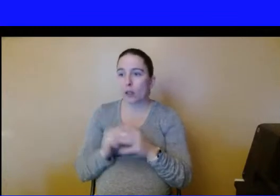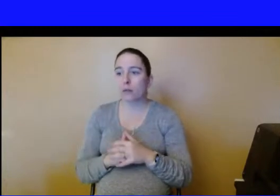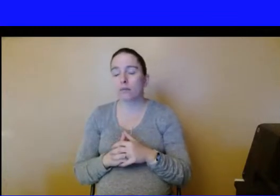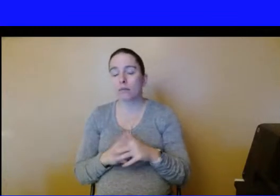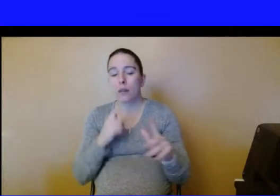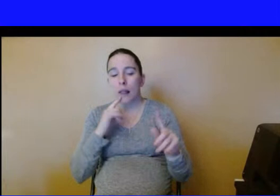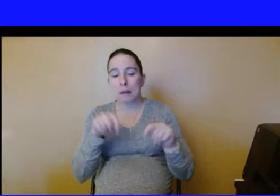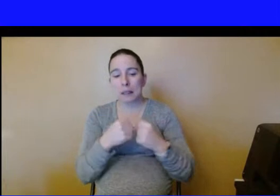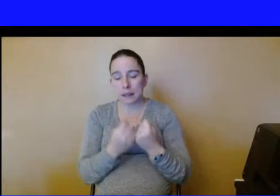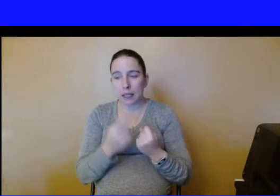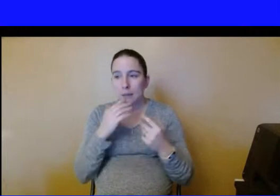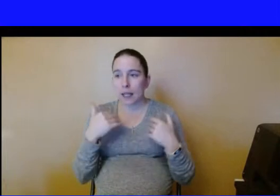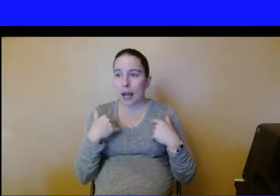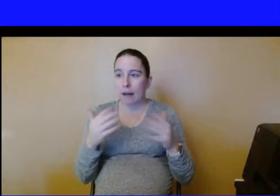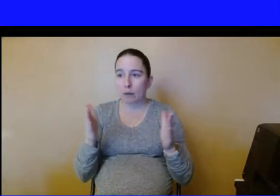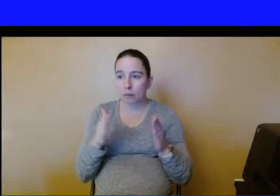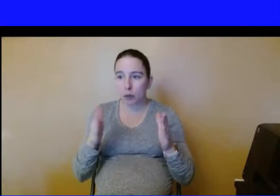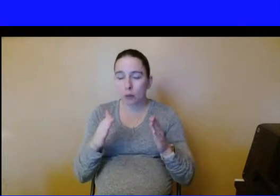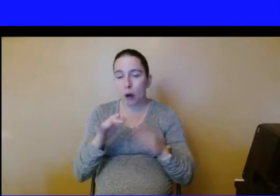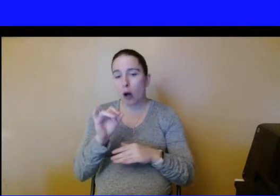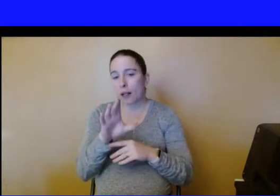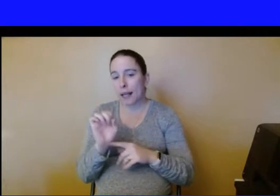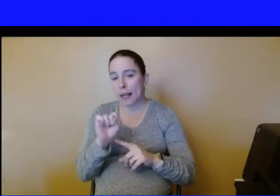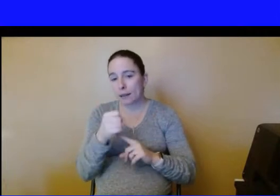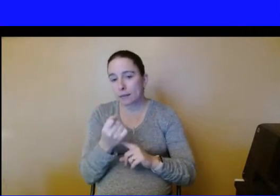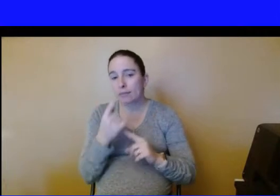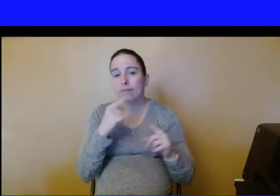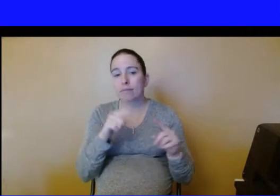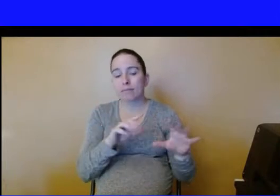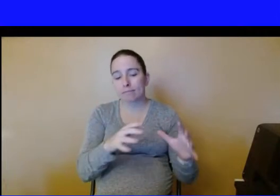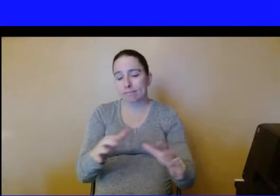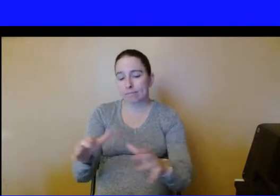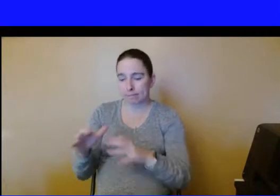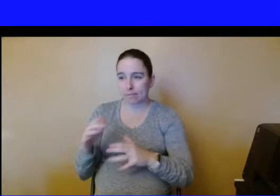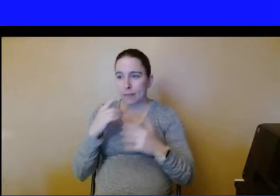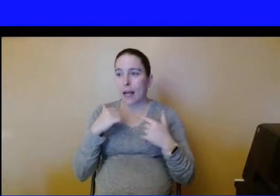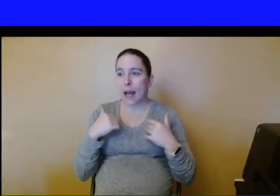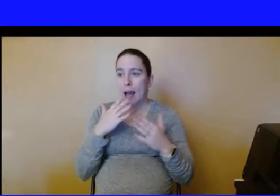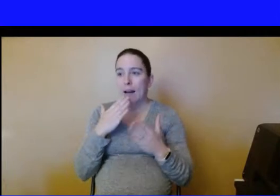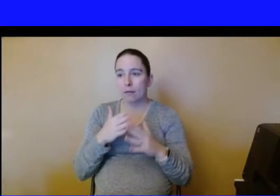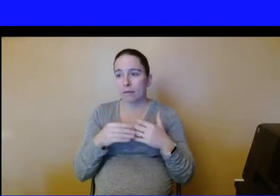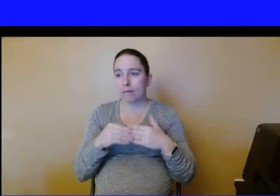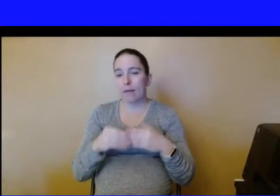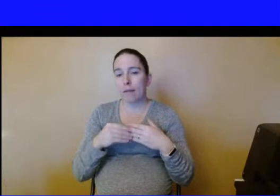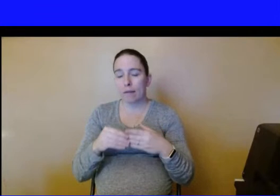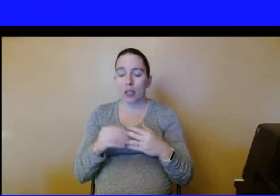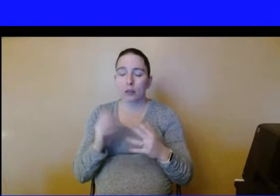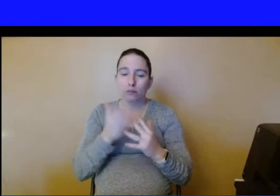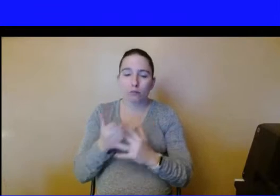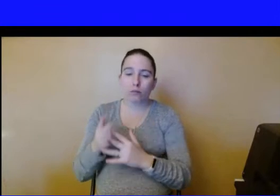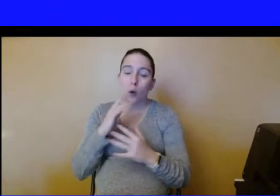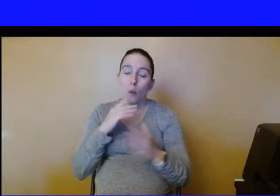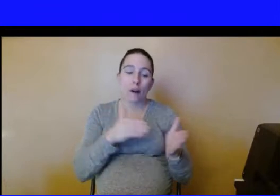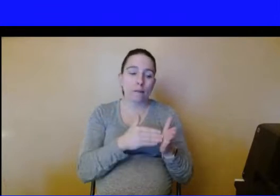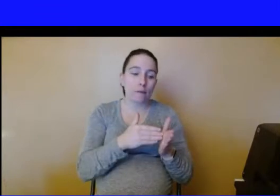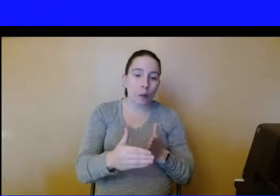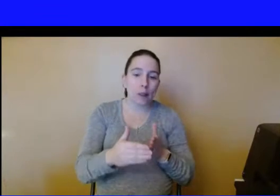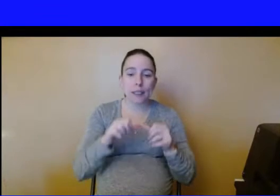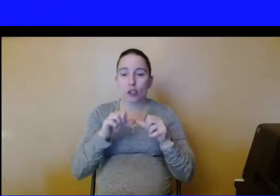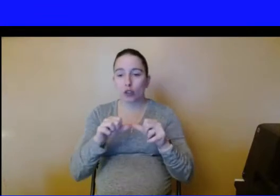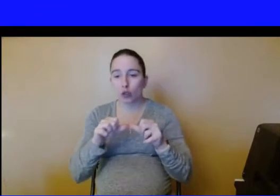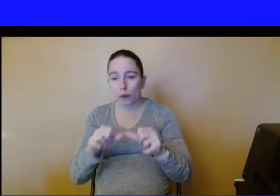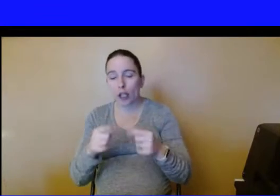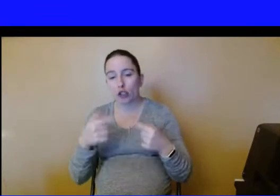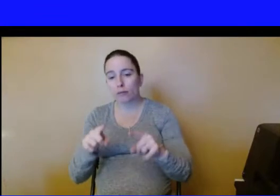prior to hospital discharge. These services continue into the community for 6 to 9 months after the initial engagement.